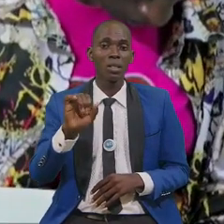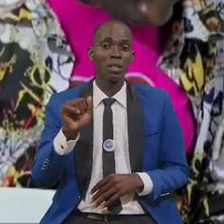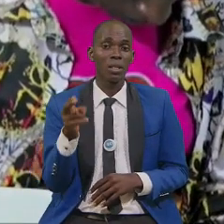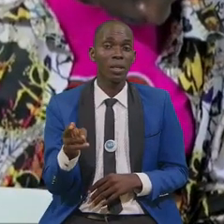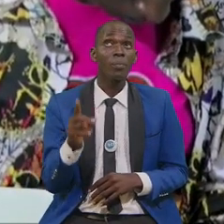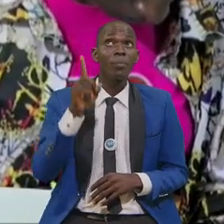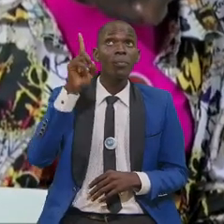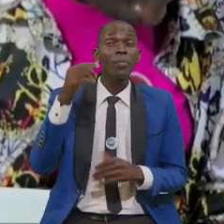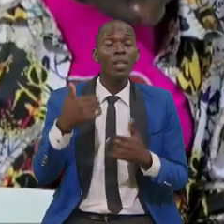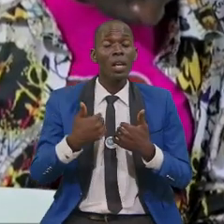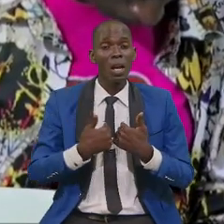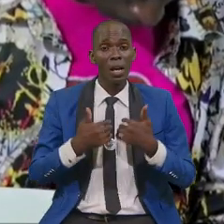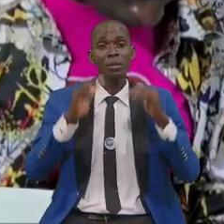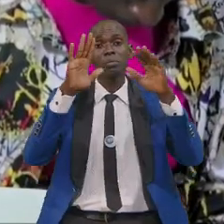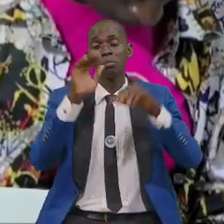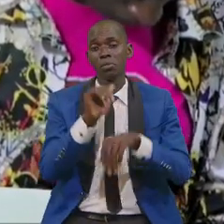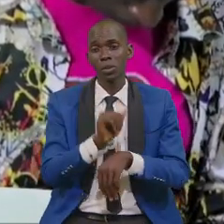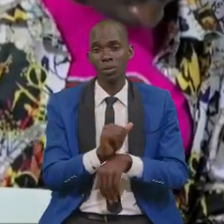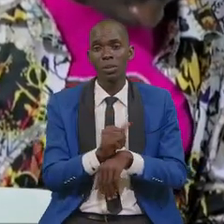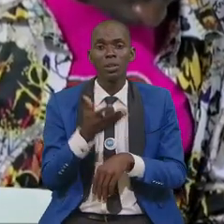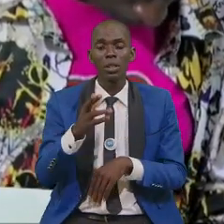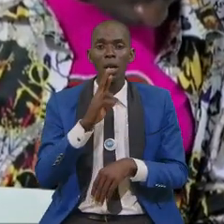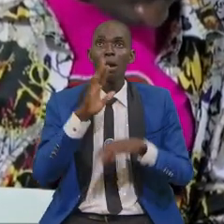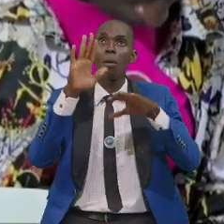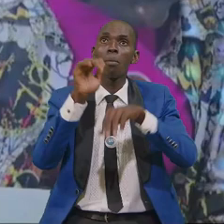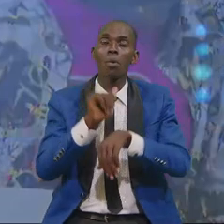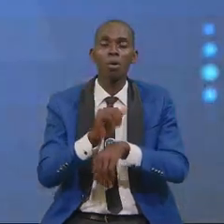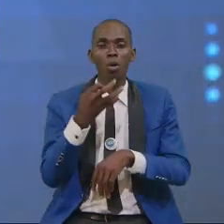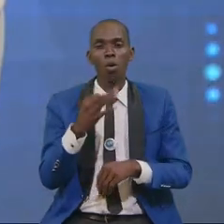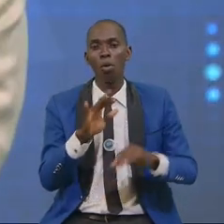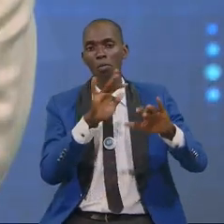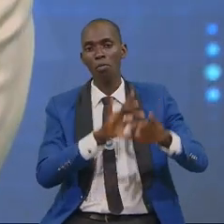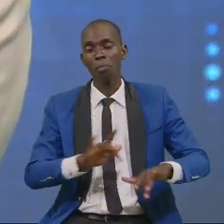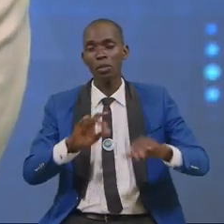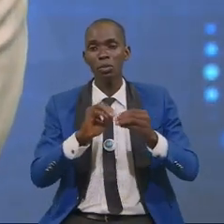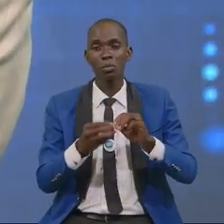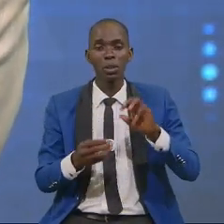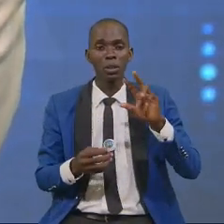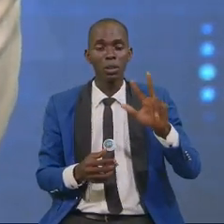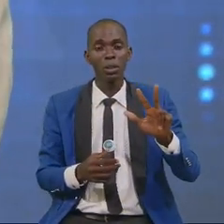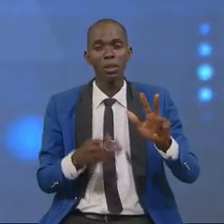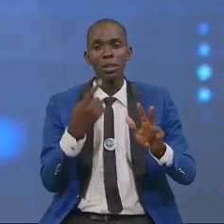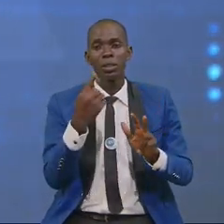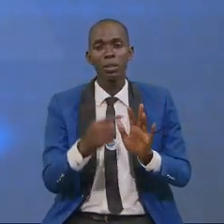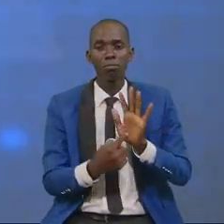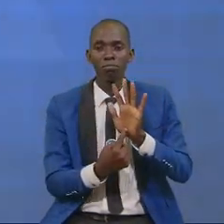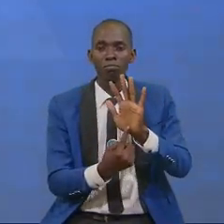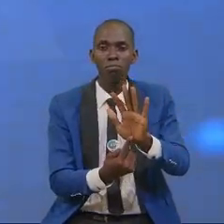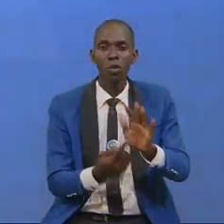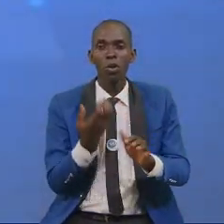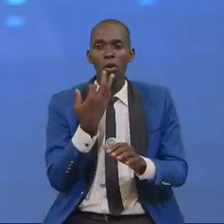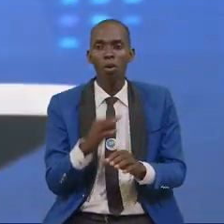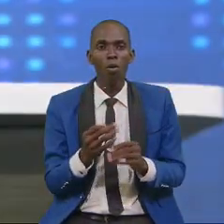are miracles of mercy. Number three, the manifestation of marvels by